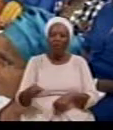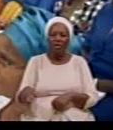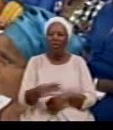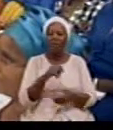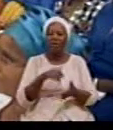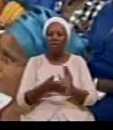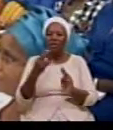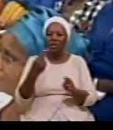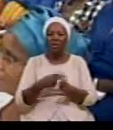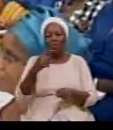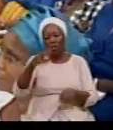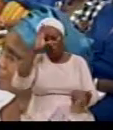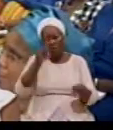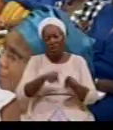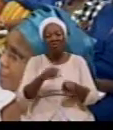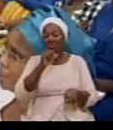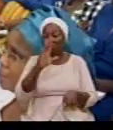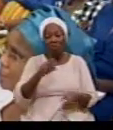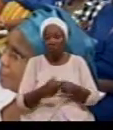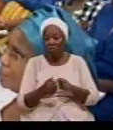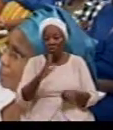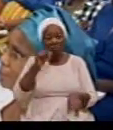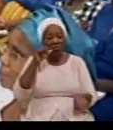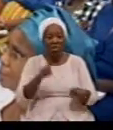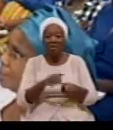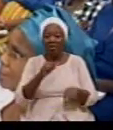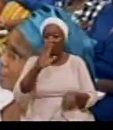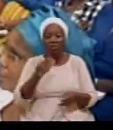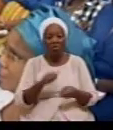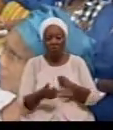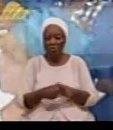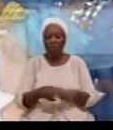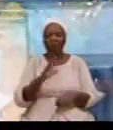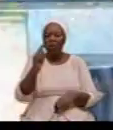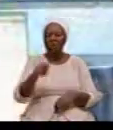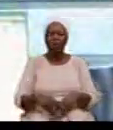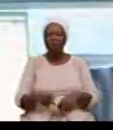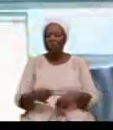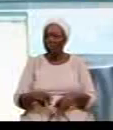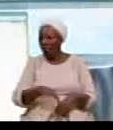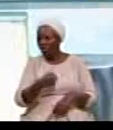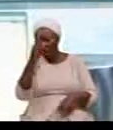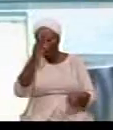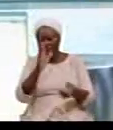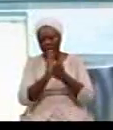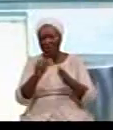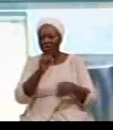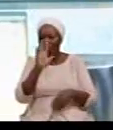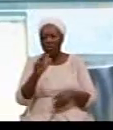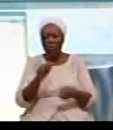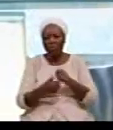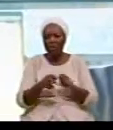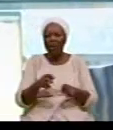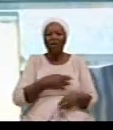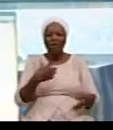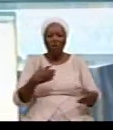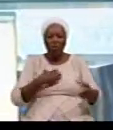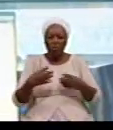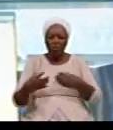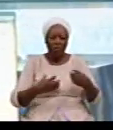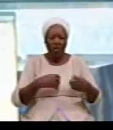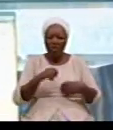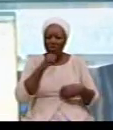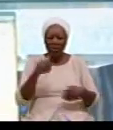is not your problem. Your sister is not your problem. Your fellow believer is not your problem. Grudge not one